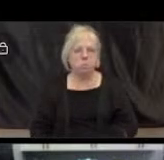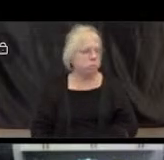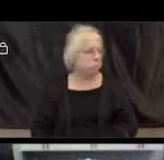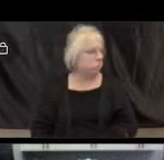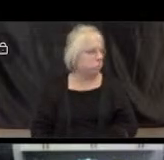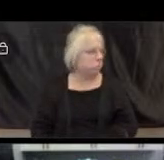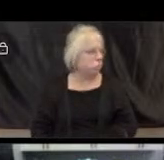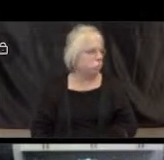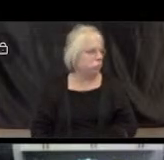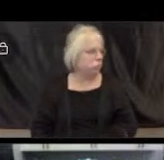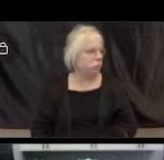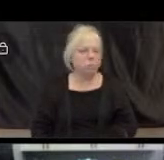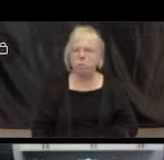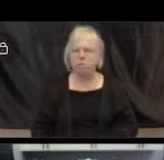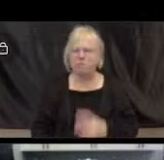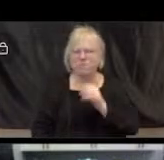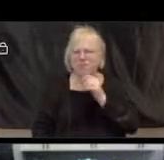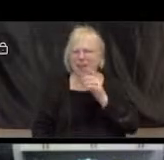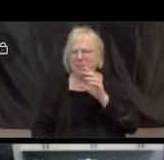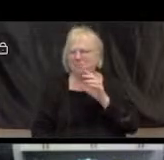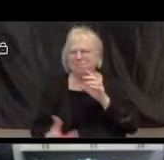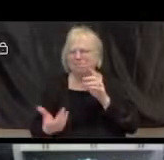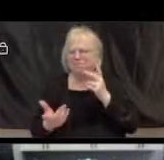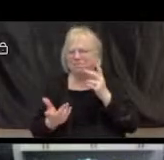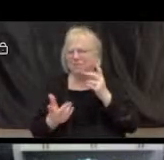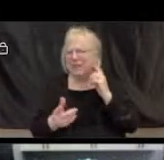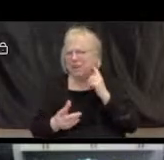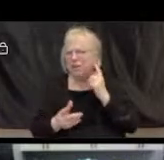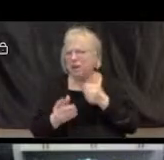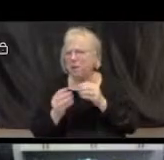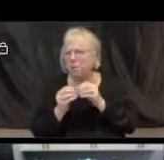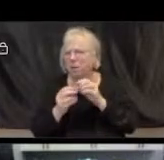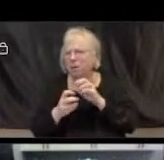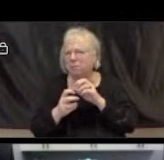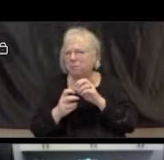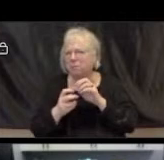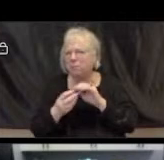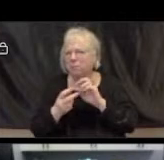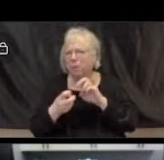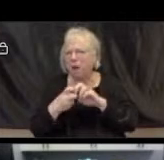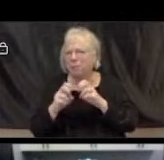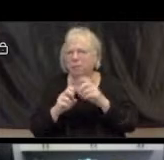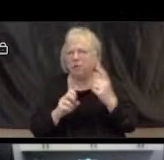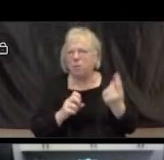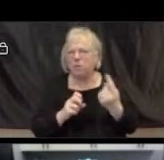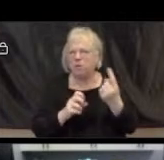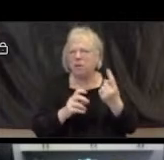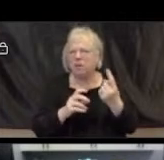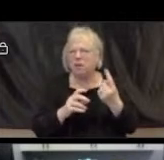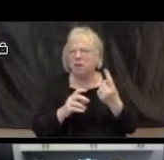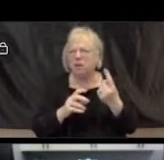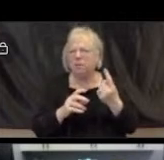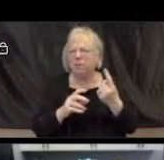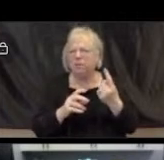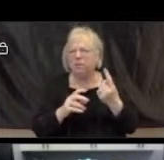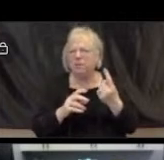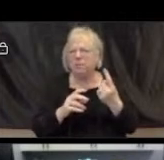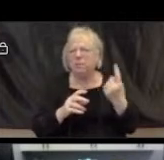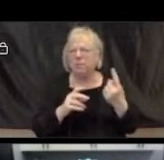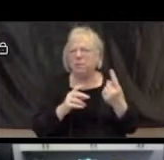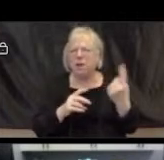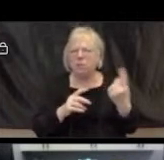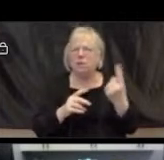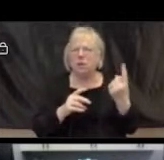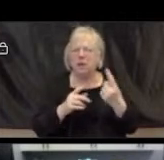Was there, I didn't catch any other issues of besides the parking. I'm a little bit hard of hearing.